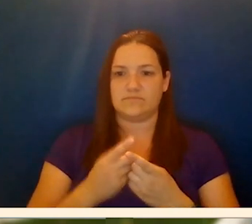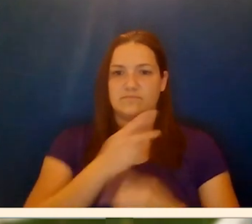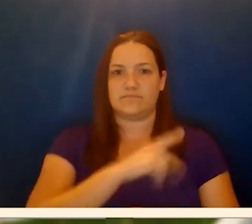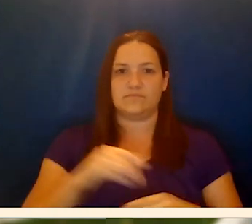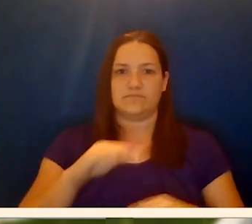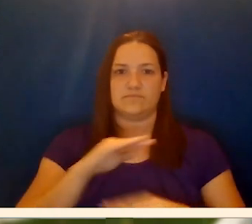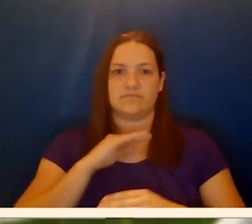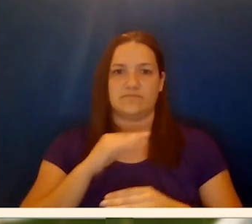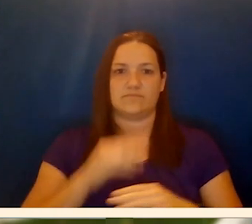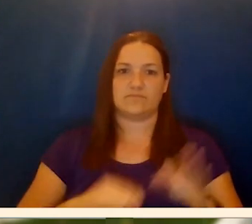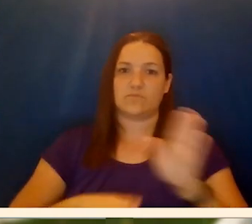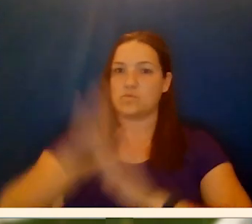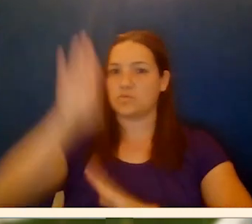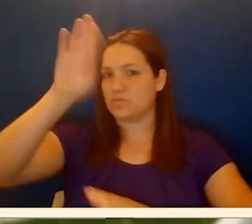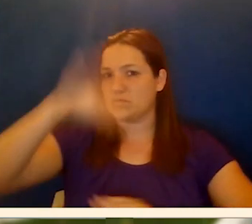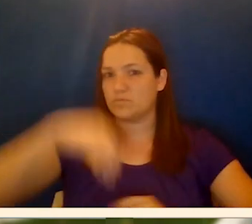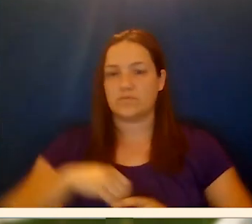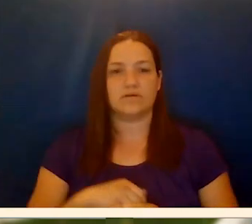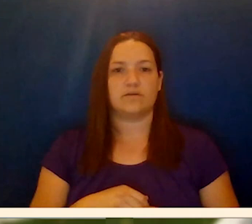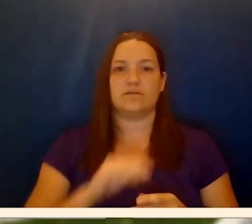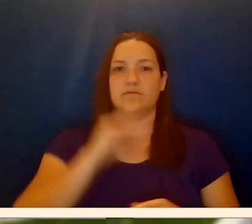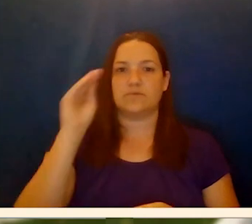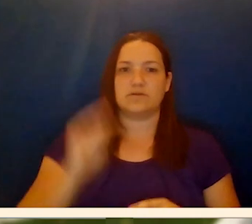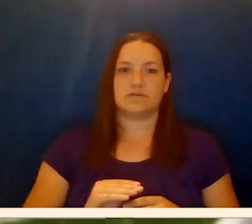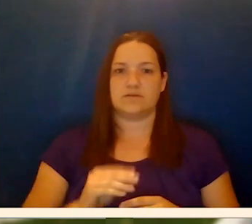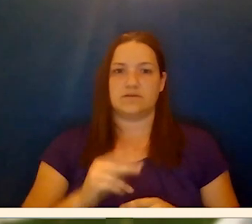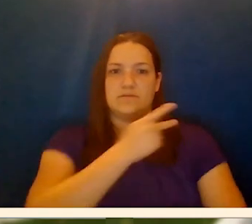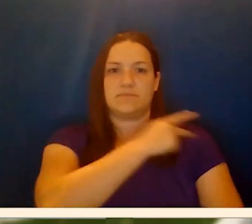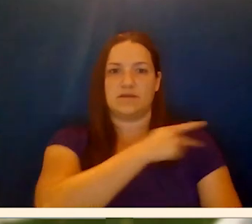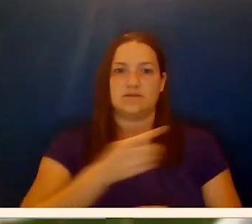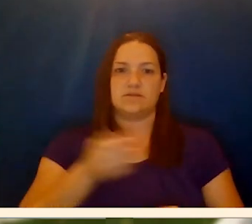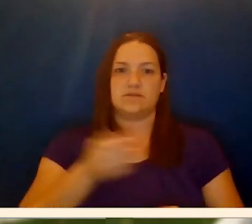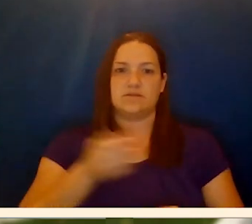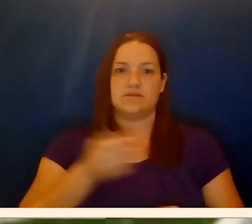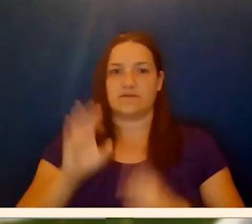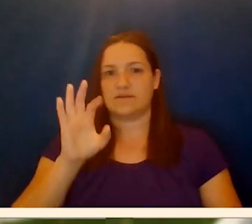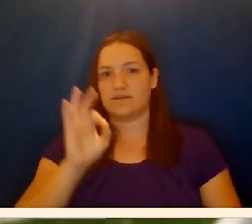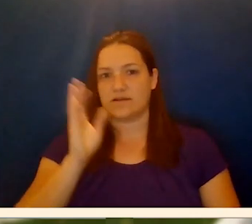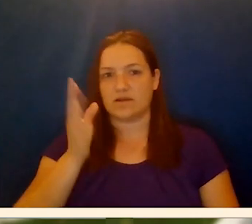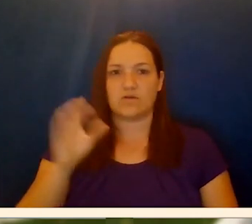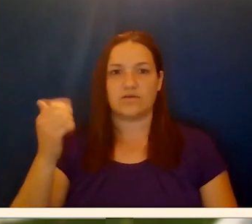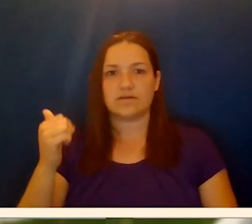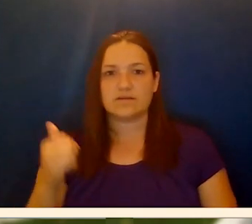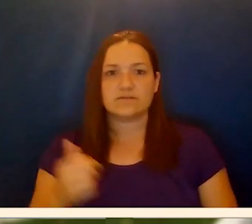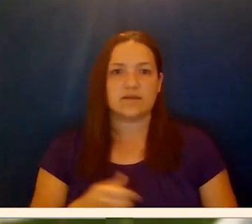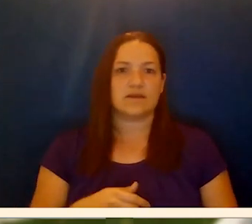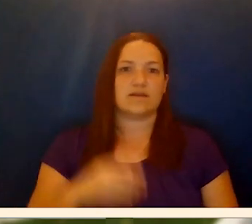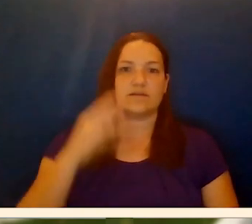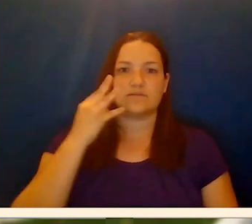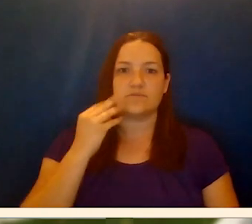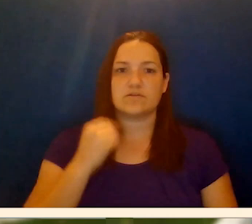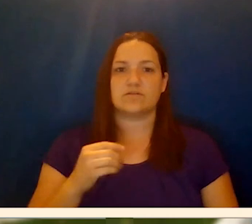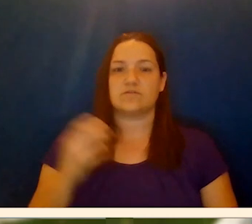satisfaction scores soar. The percentage of patients giving us a 9 or a 10 in terms of their experience had reached